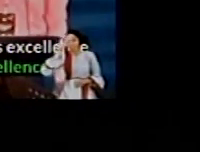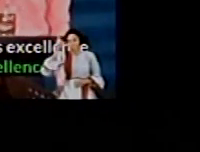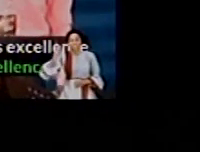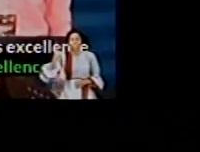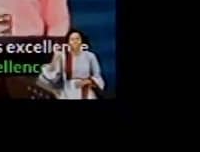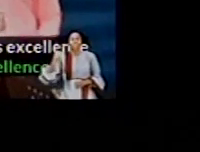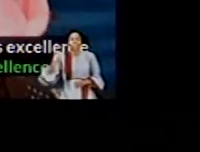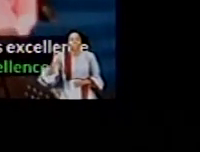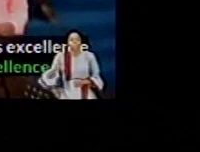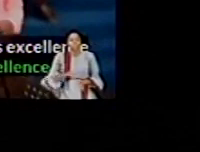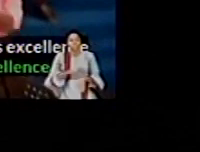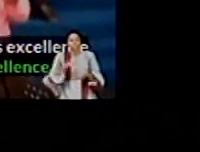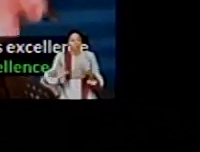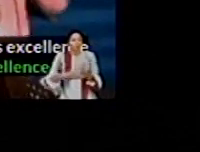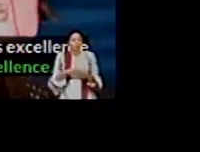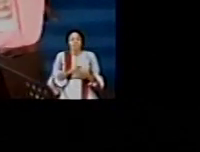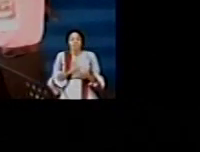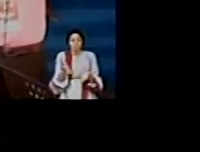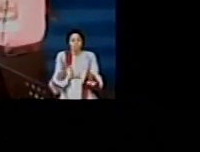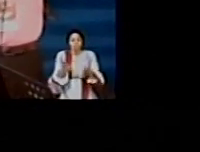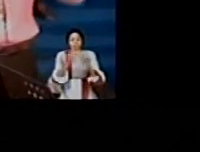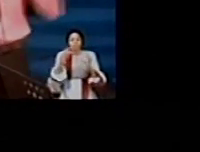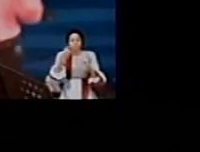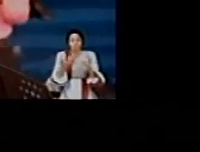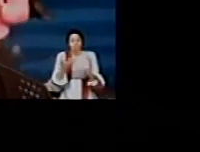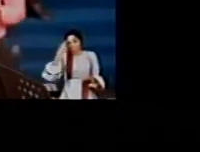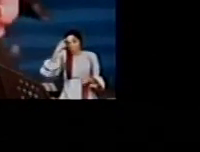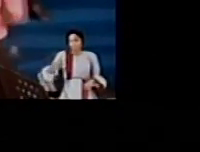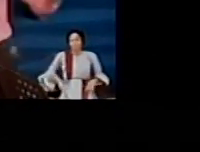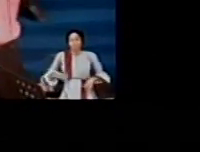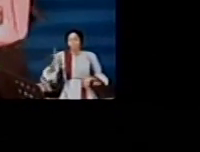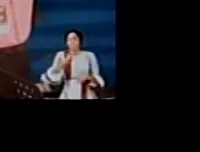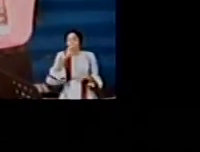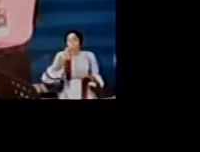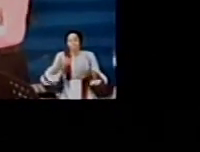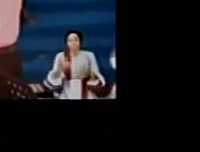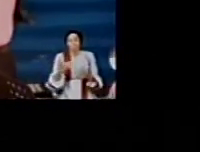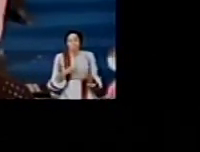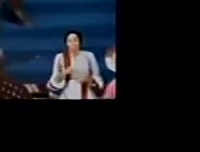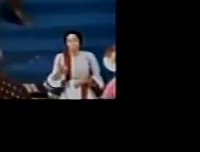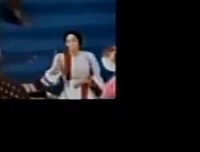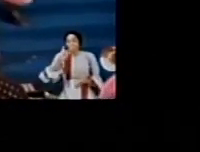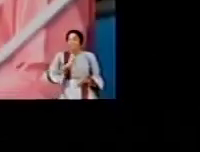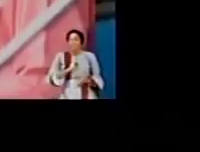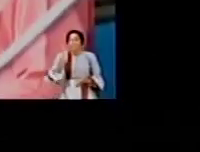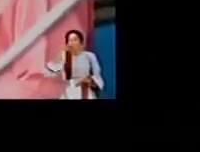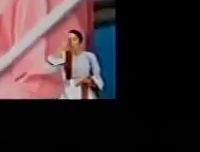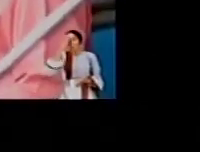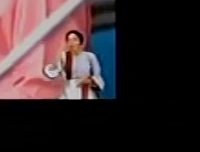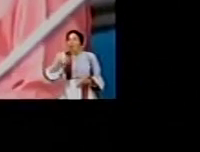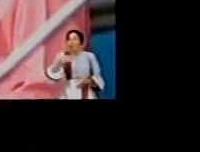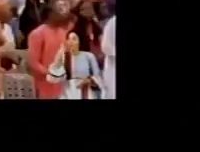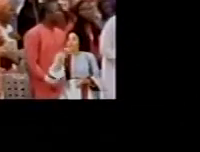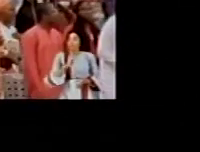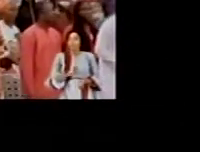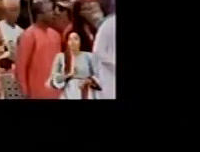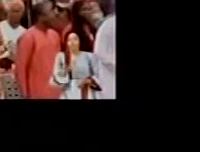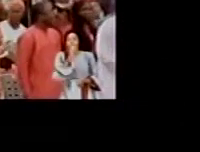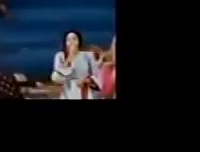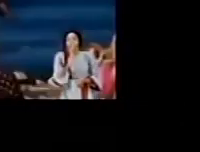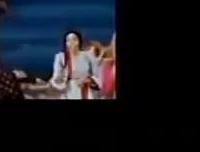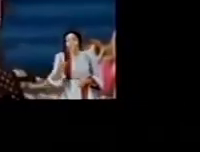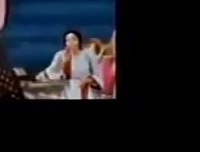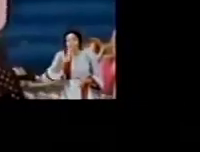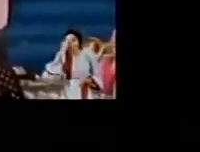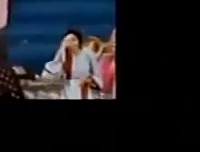righteousness. All I require from life, God has given me. I know who I